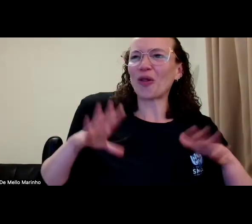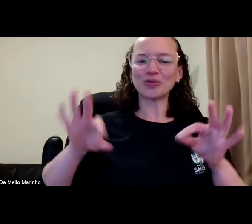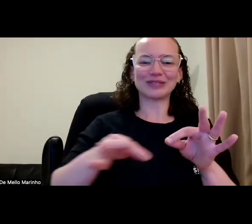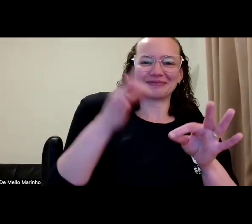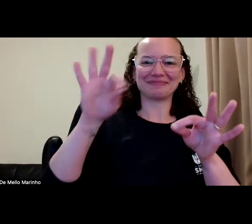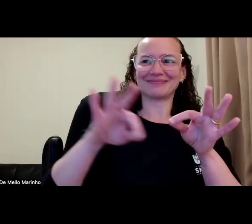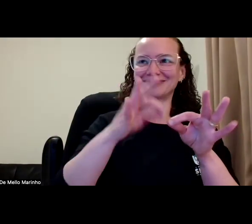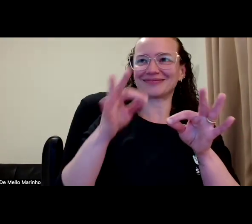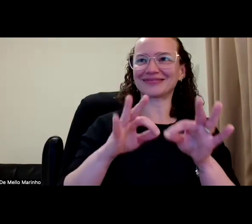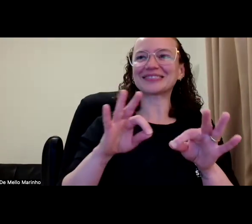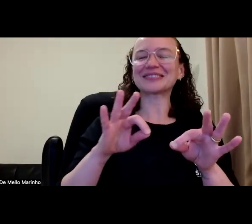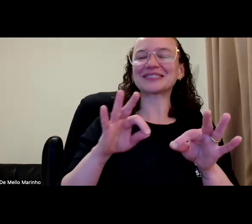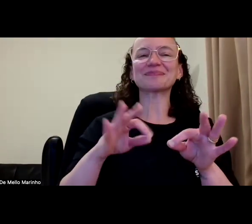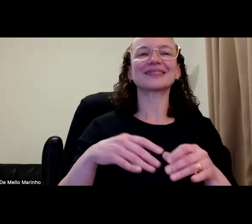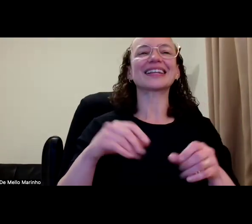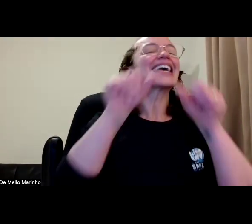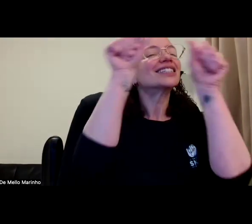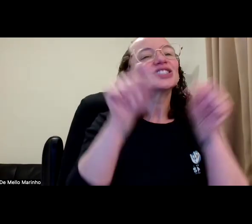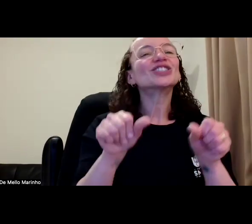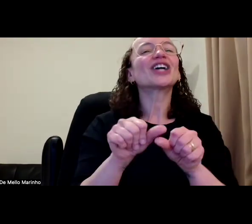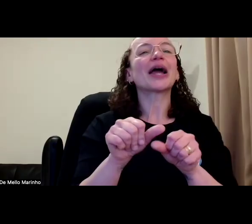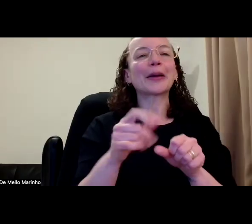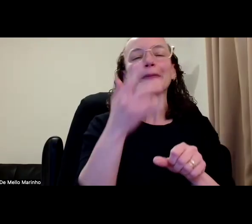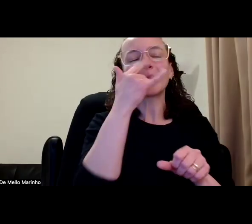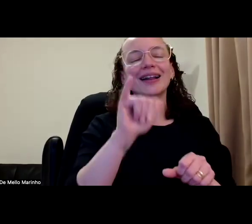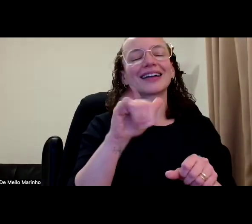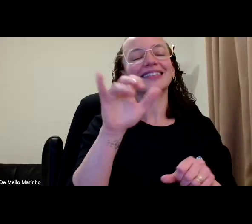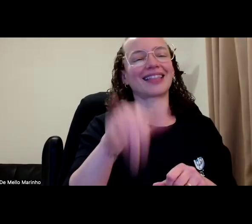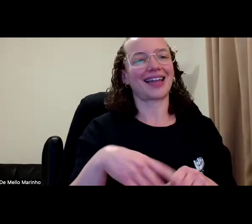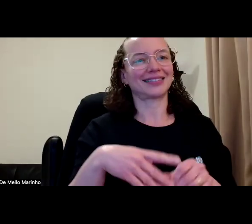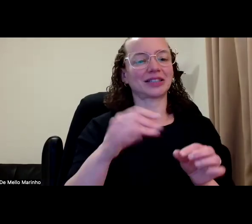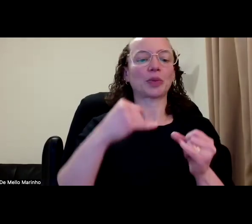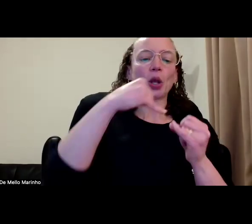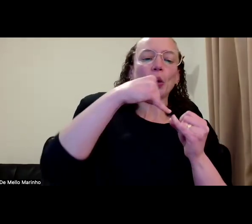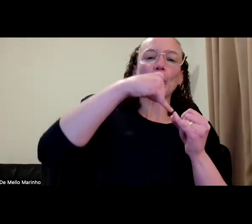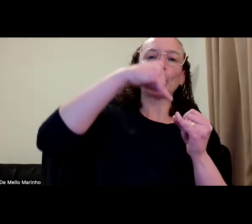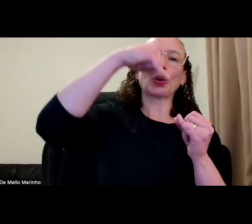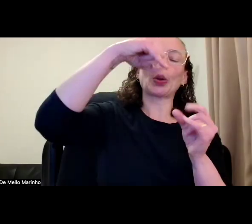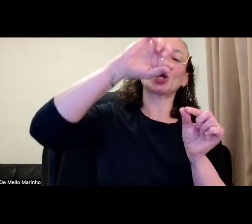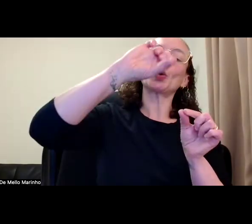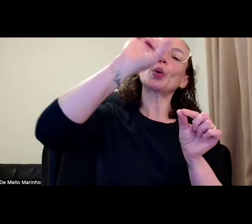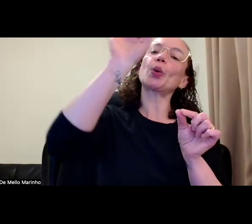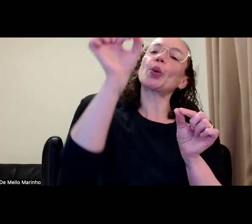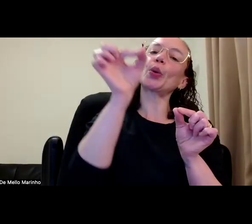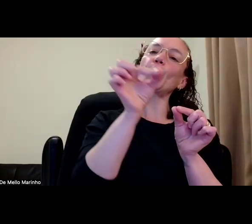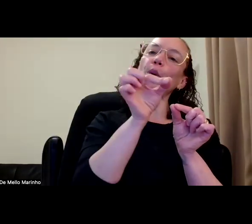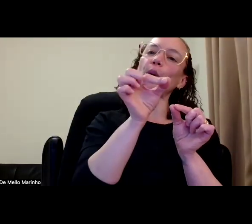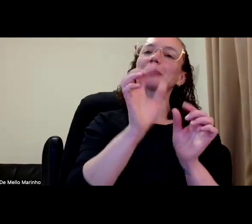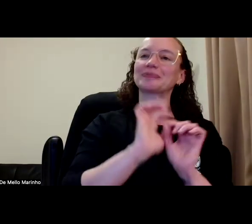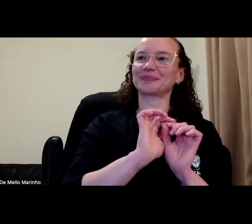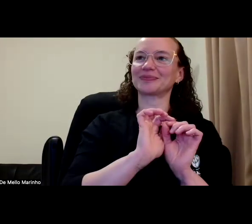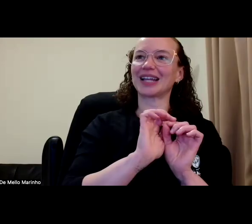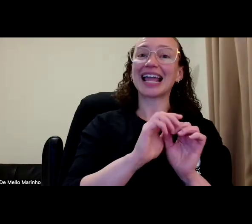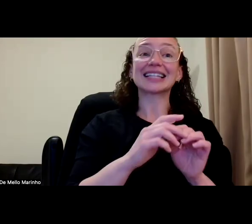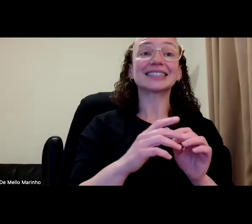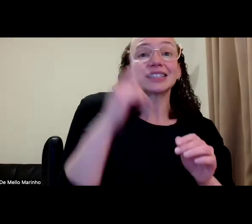You know, sewing, right? Sewing clothes. So the shape looks like that. So they draw